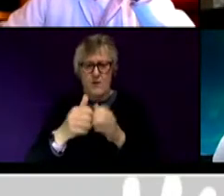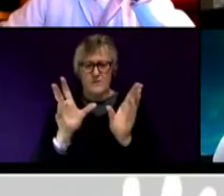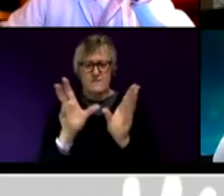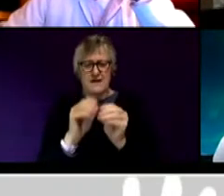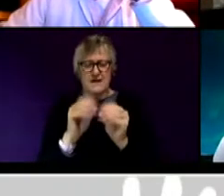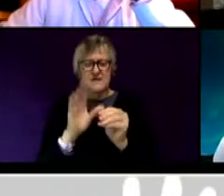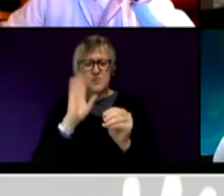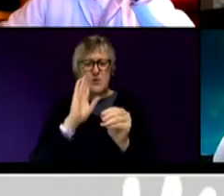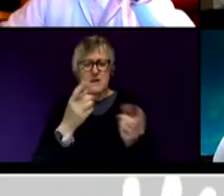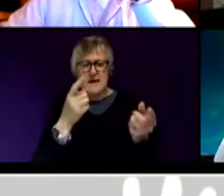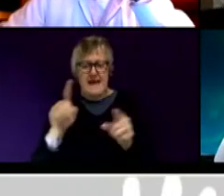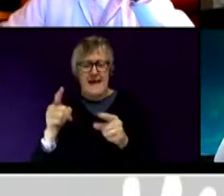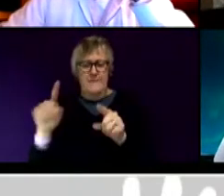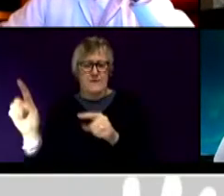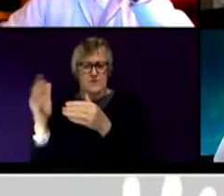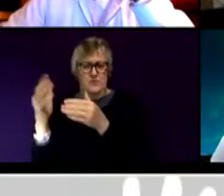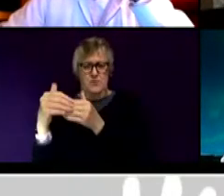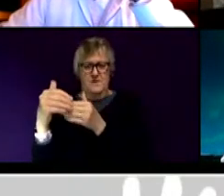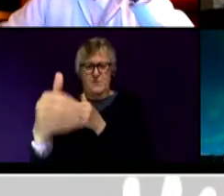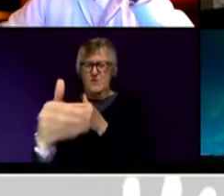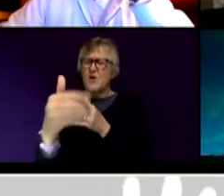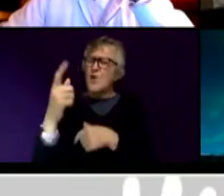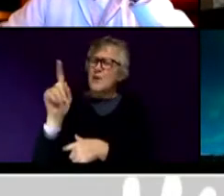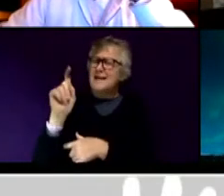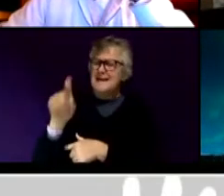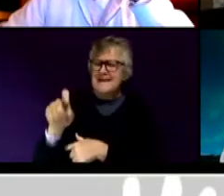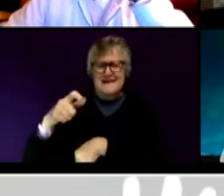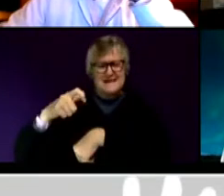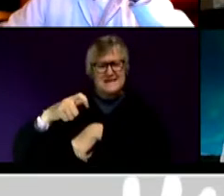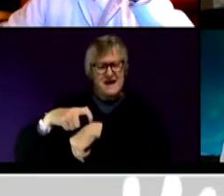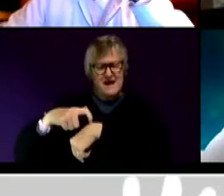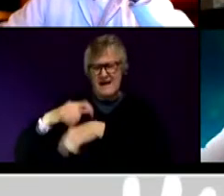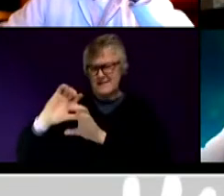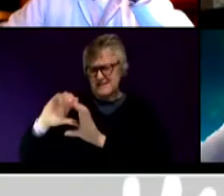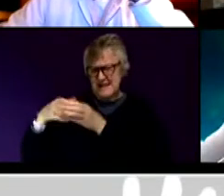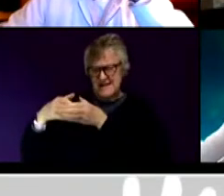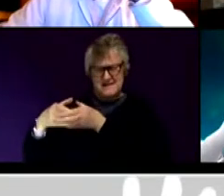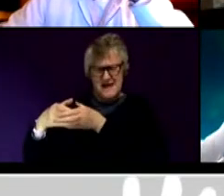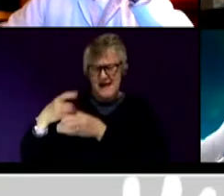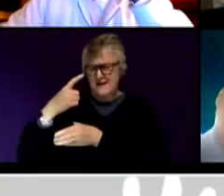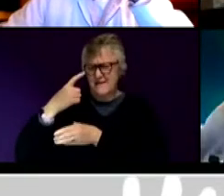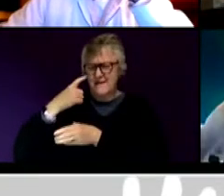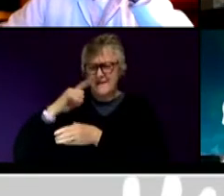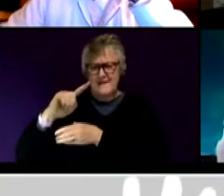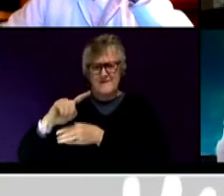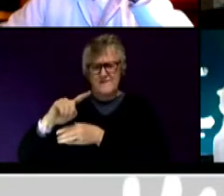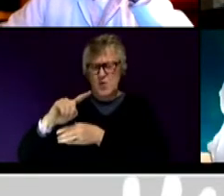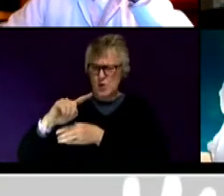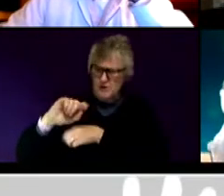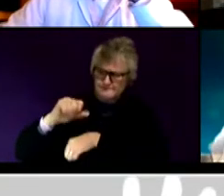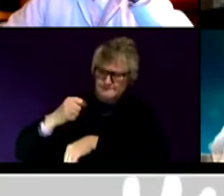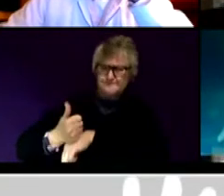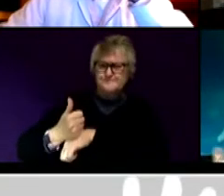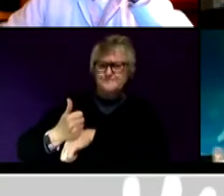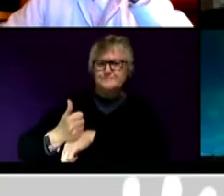need to have time set aside to create foundations that will last. And we can do that at our steering